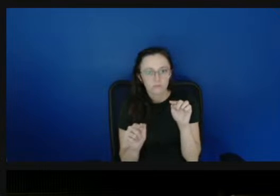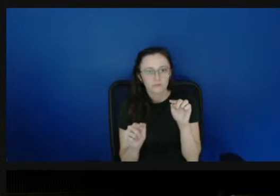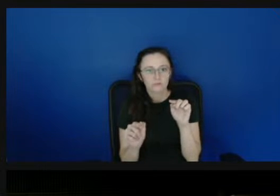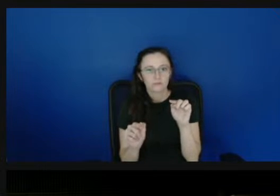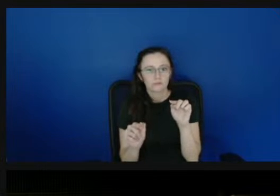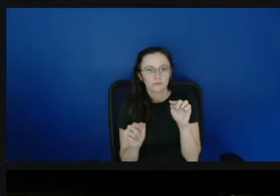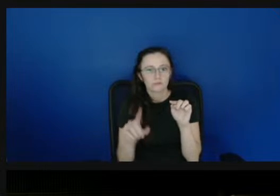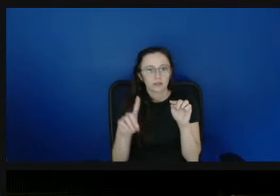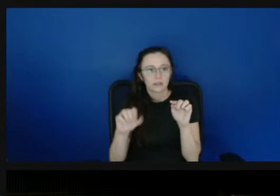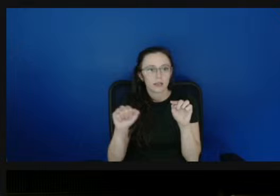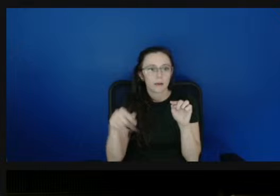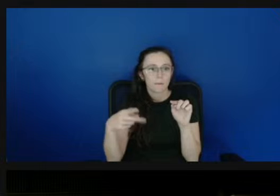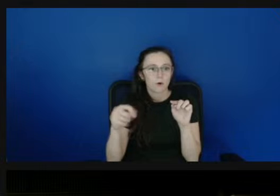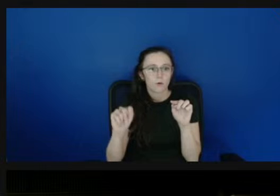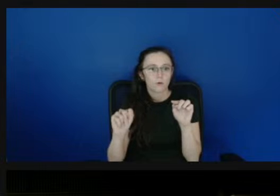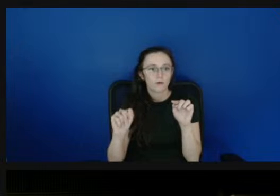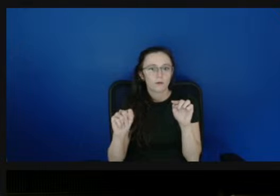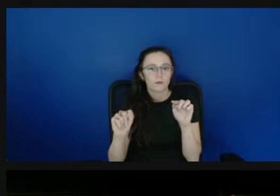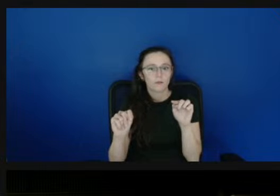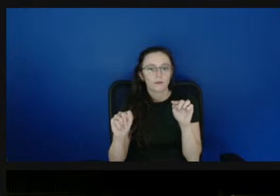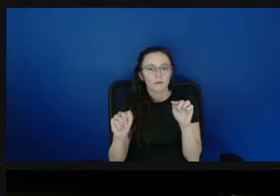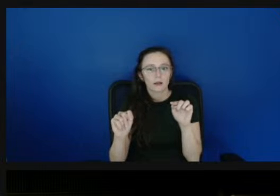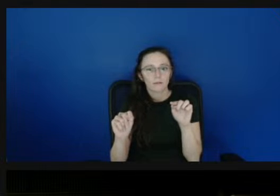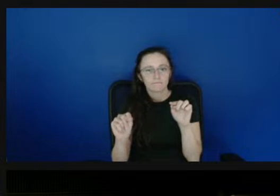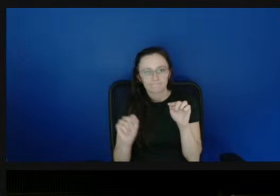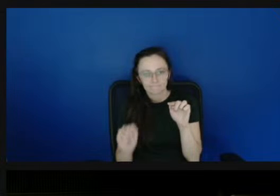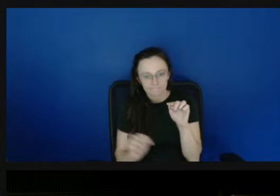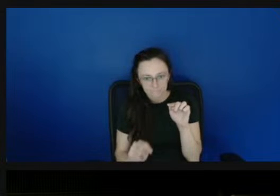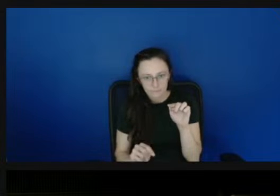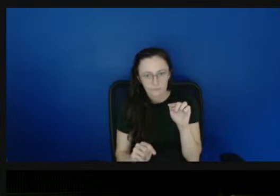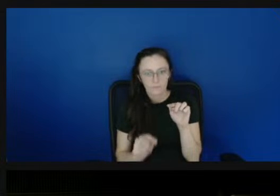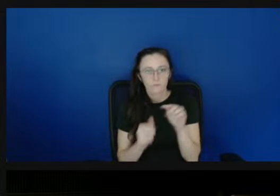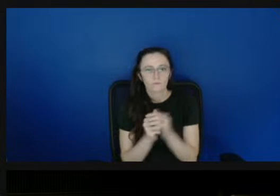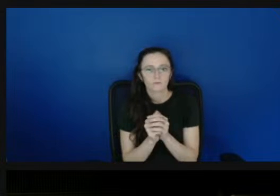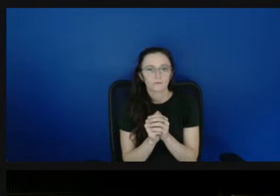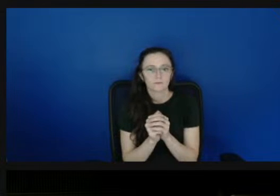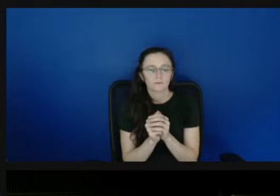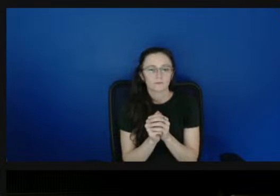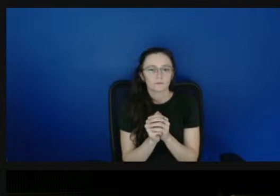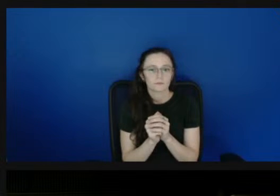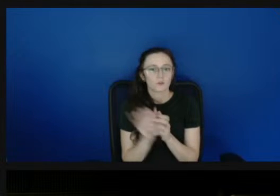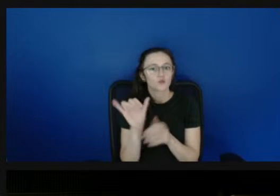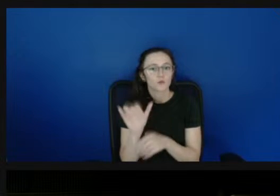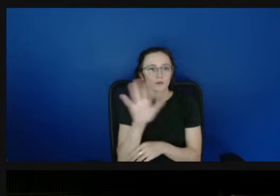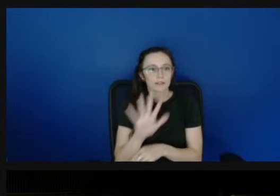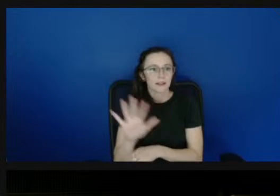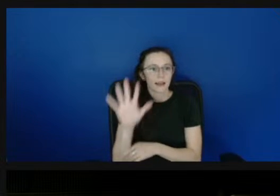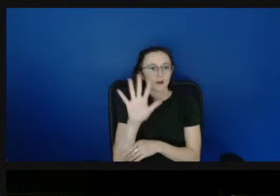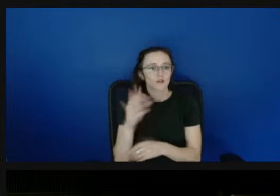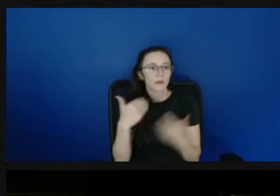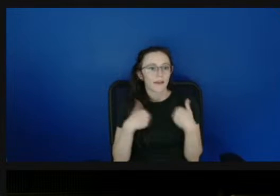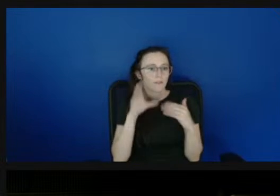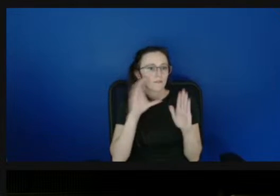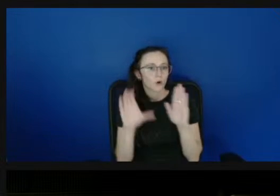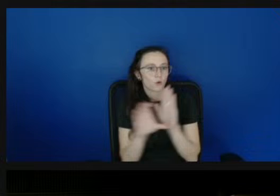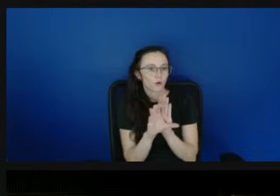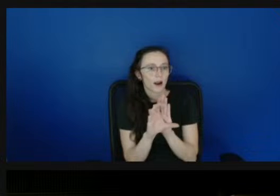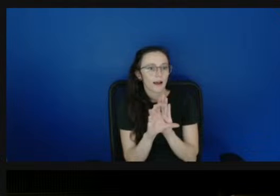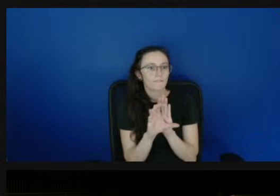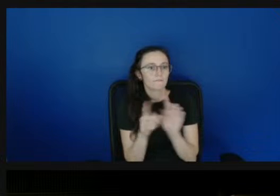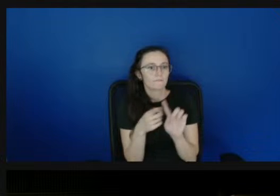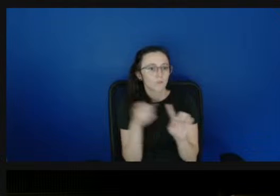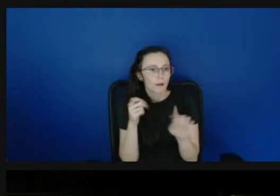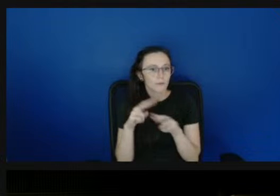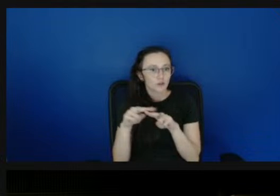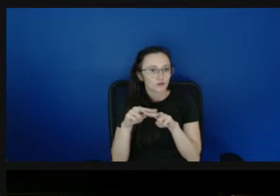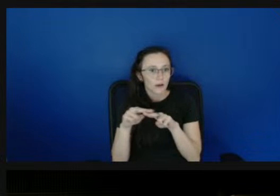from there, it would continue going further into Puna, right? But so these are the areas that we have a photograph from the Kapahua train station. We have